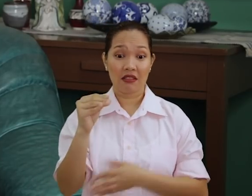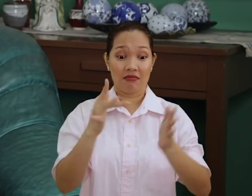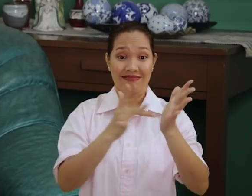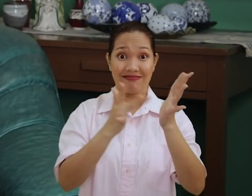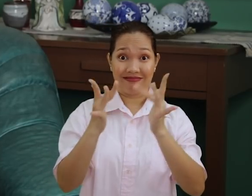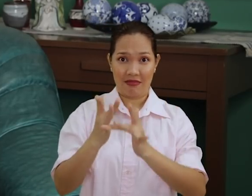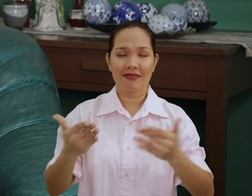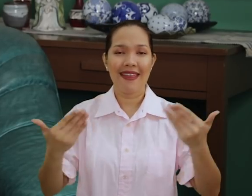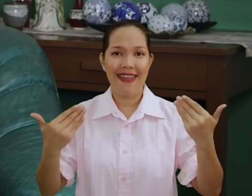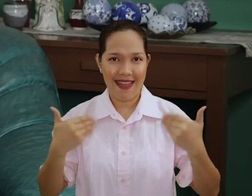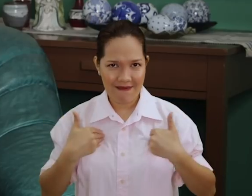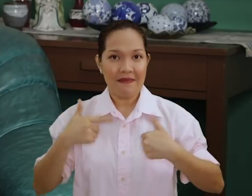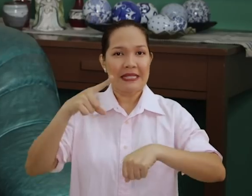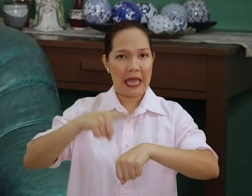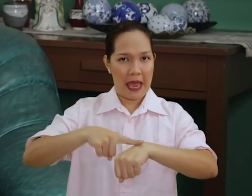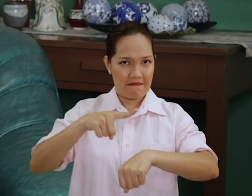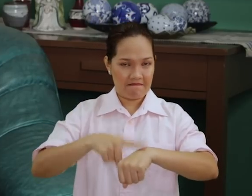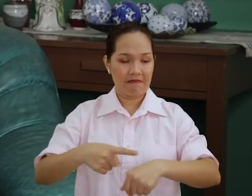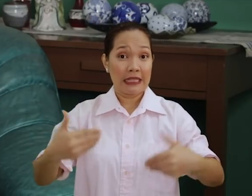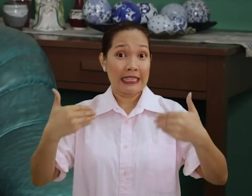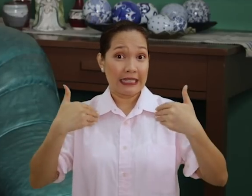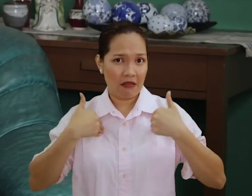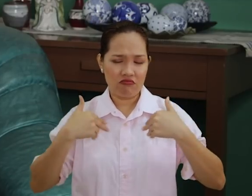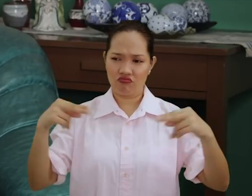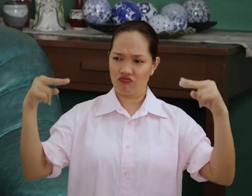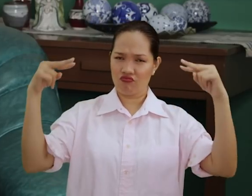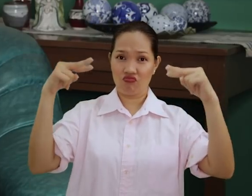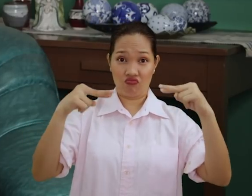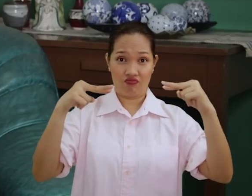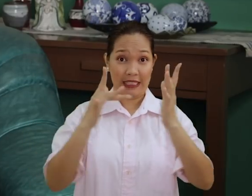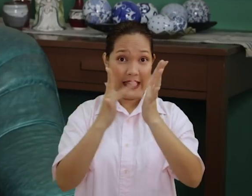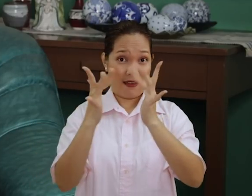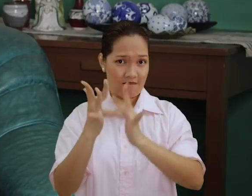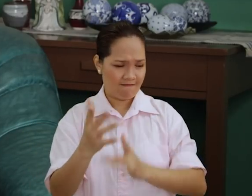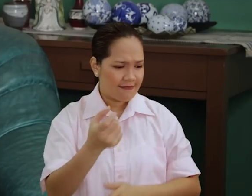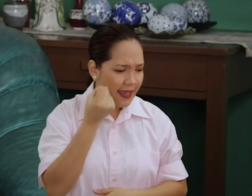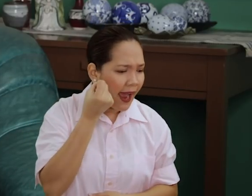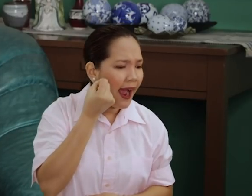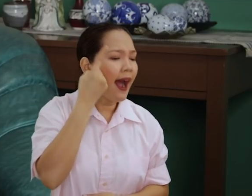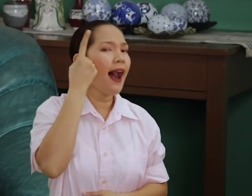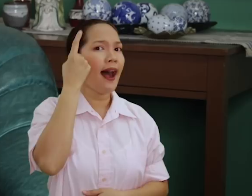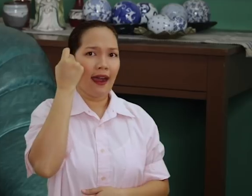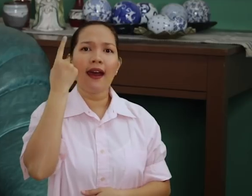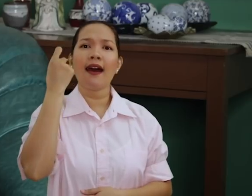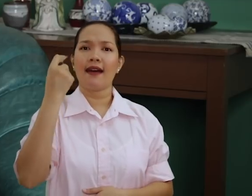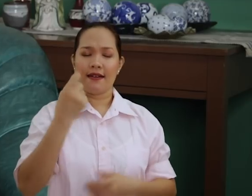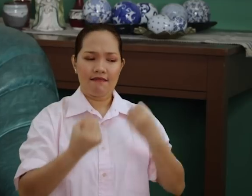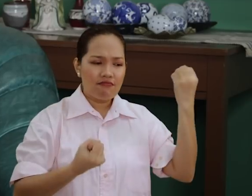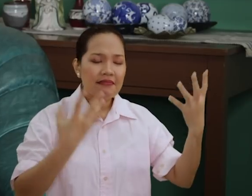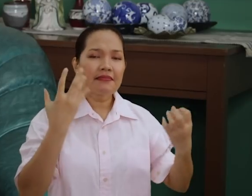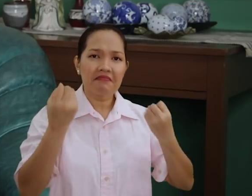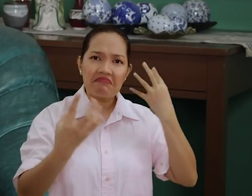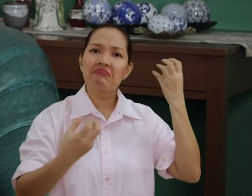to take time. He looks intently at the deaf, trying to understand the deaf man's expression